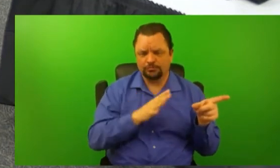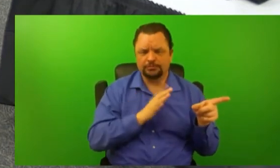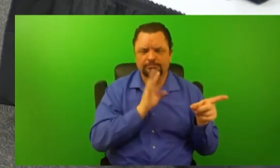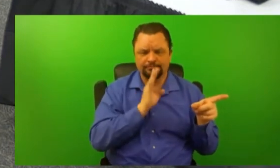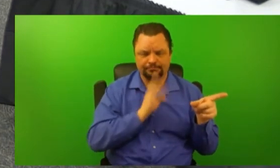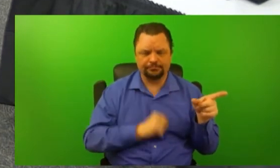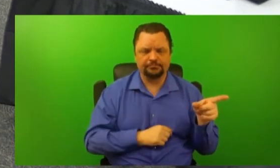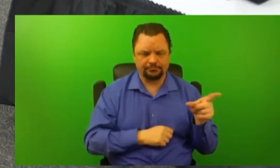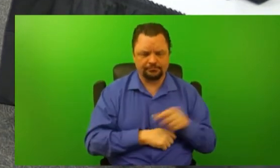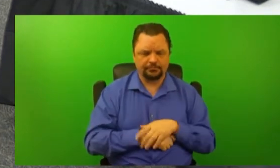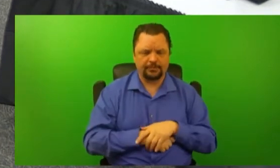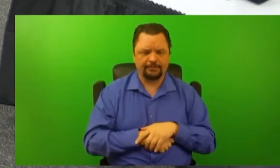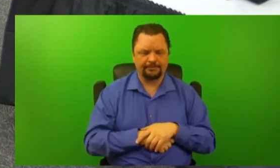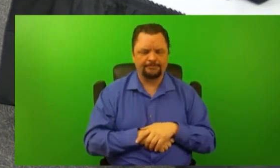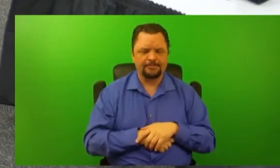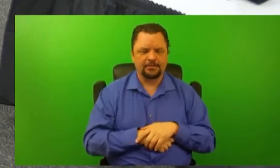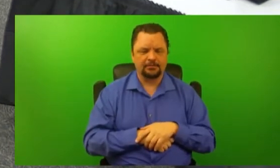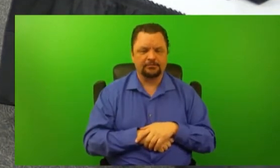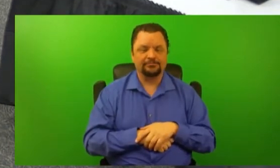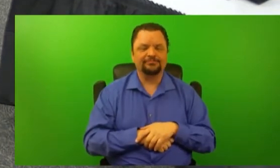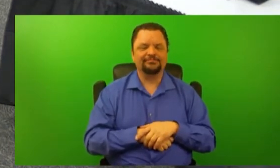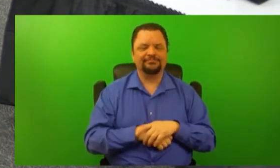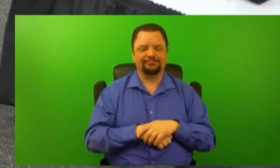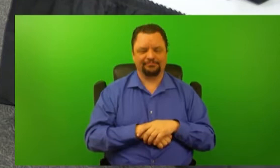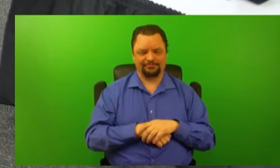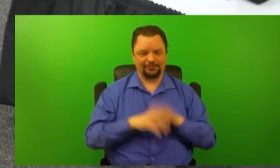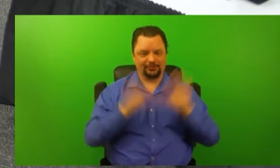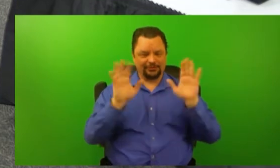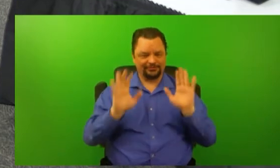Great. Please speak up.